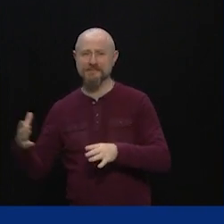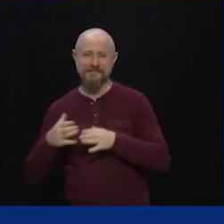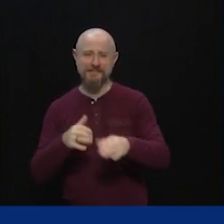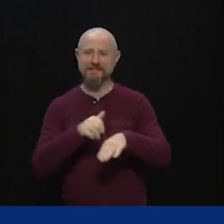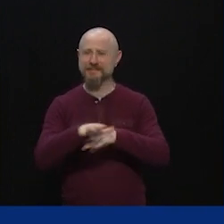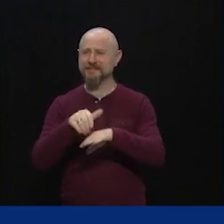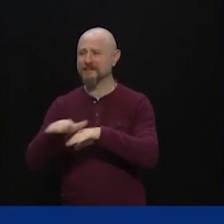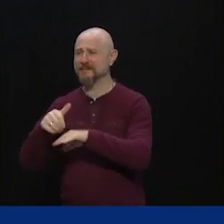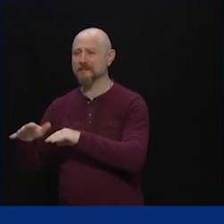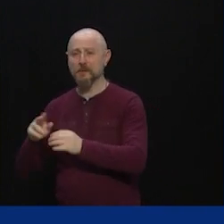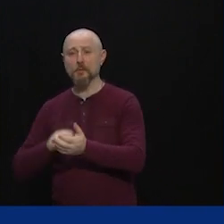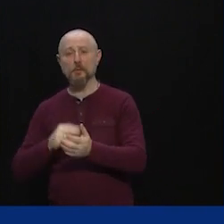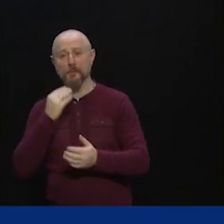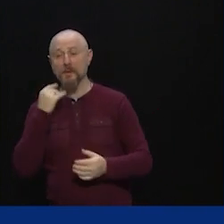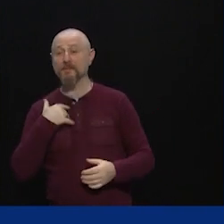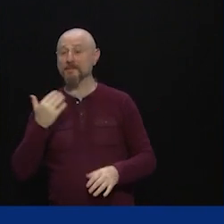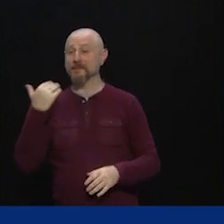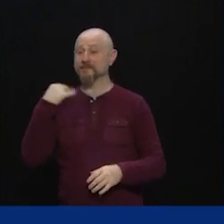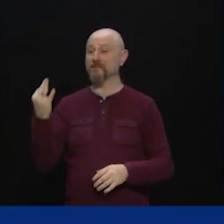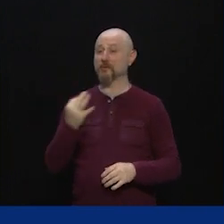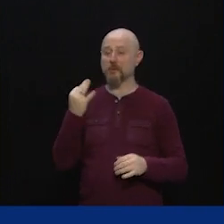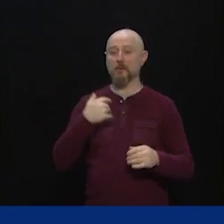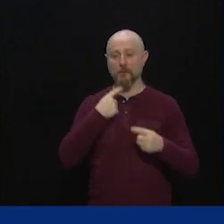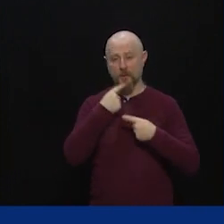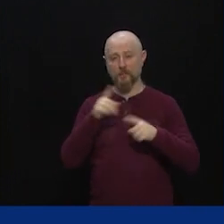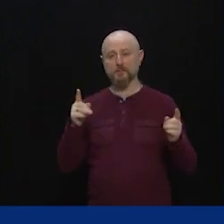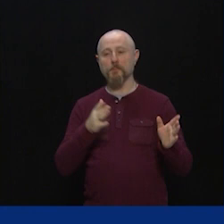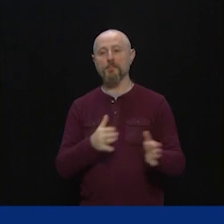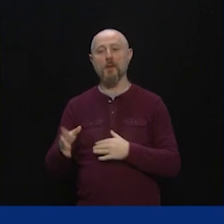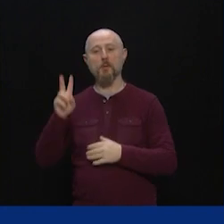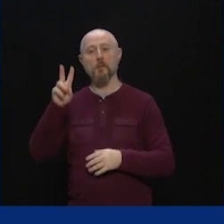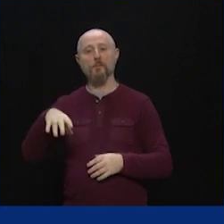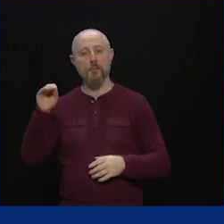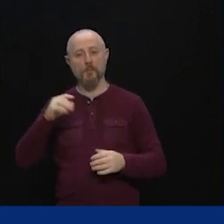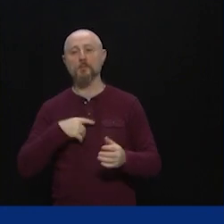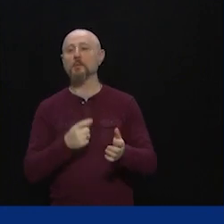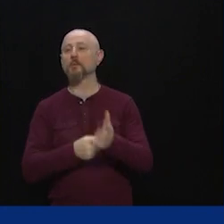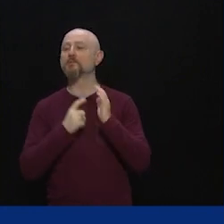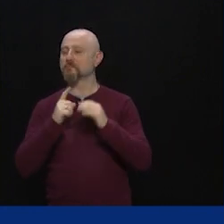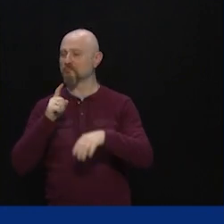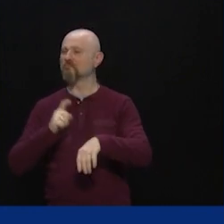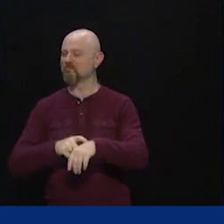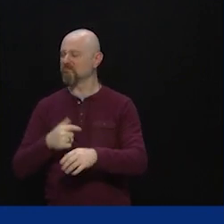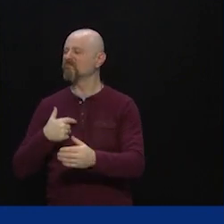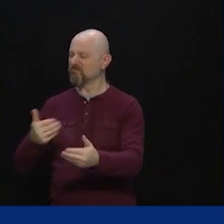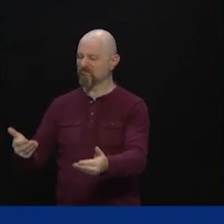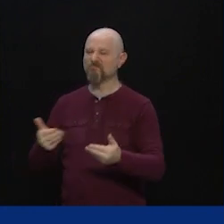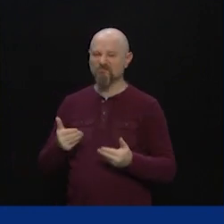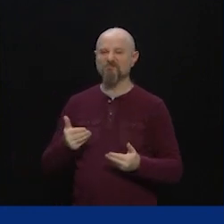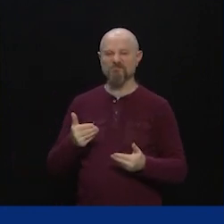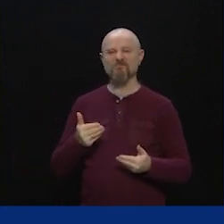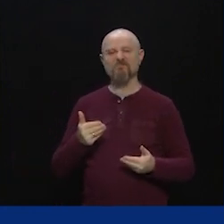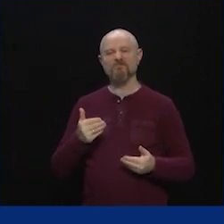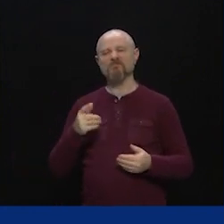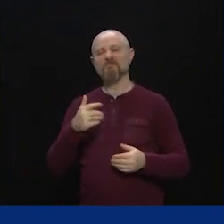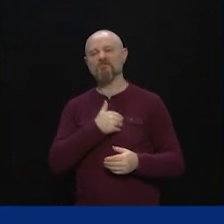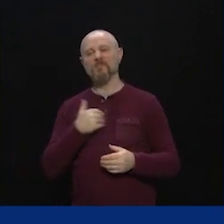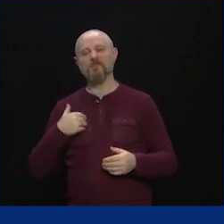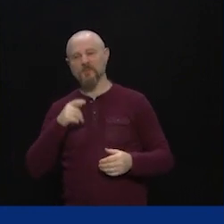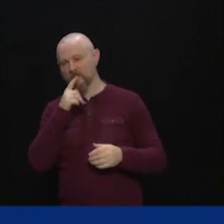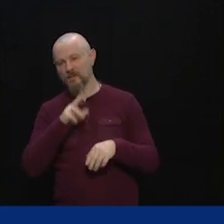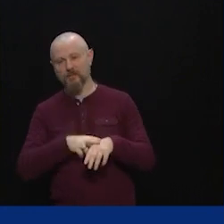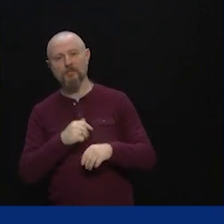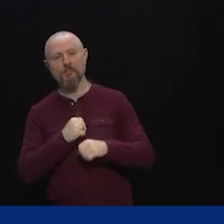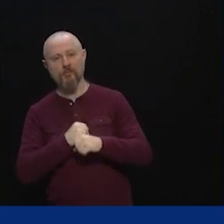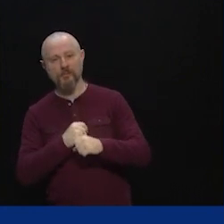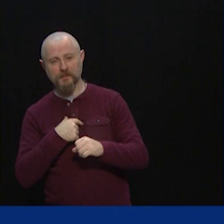plan, for the first time, we are now requiring that National Guard members be trained as EMTs, because I kept saying, send in the National